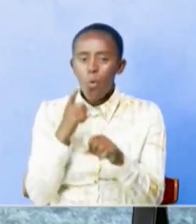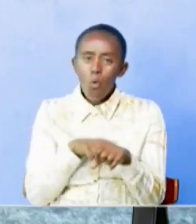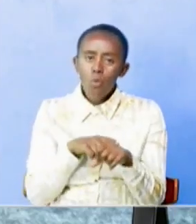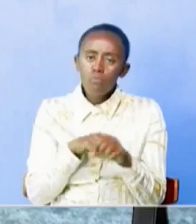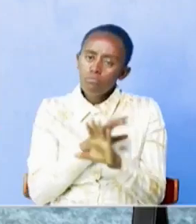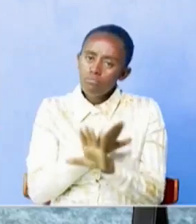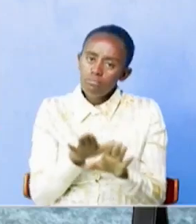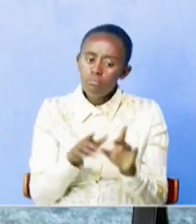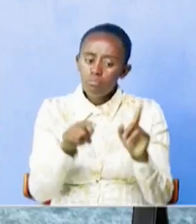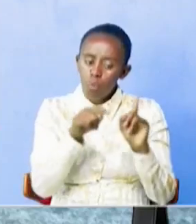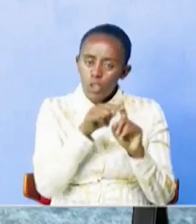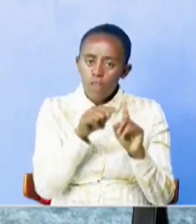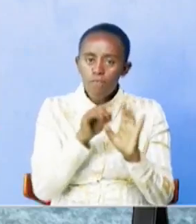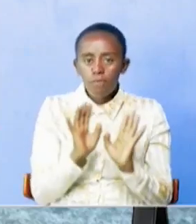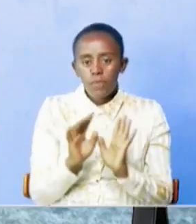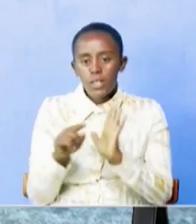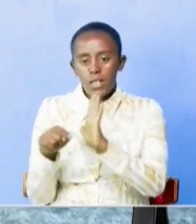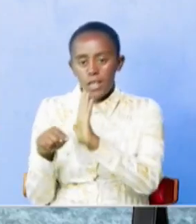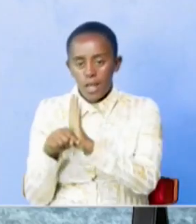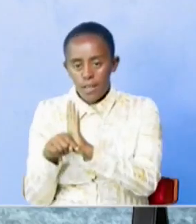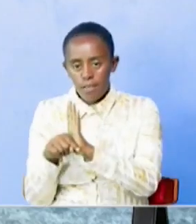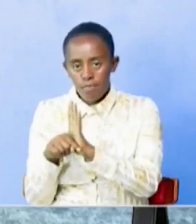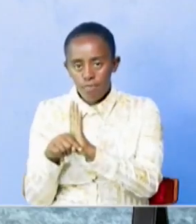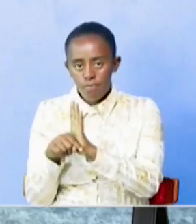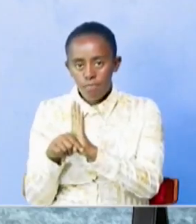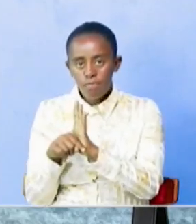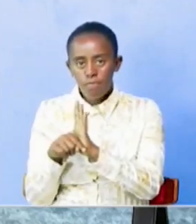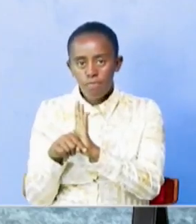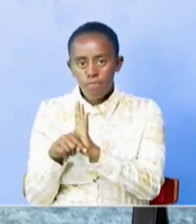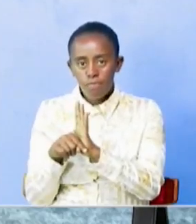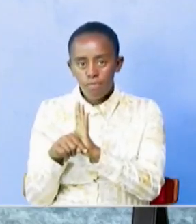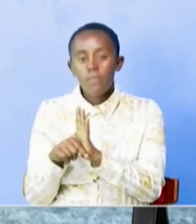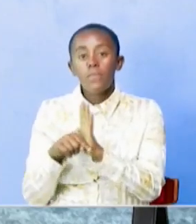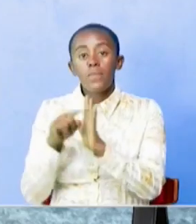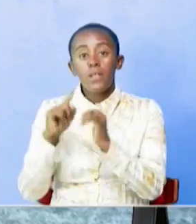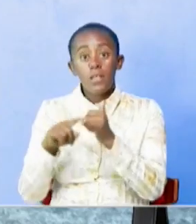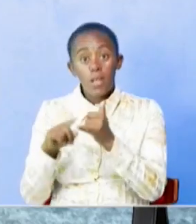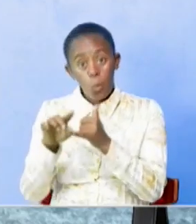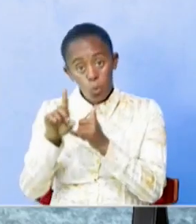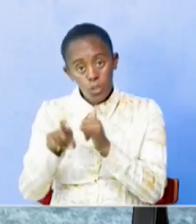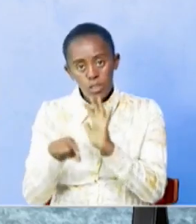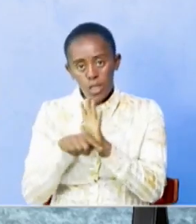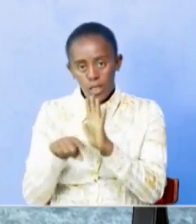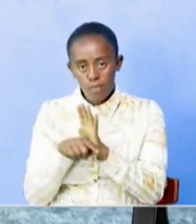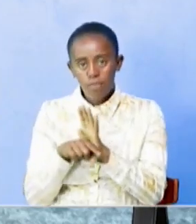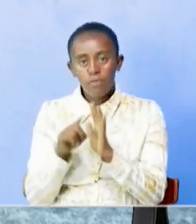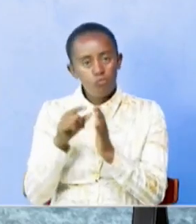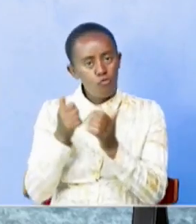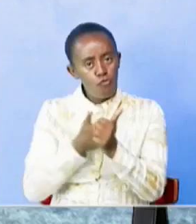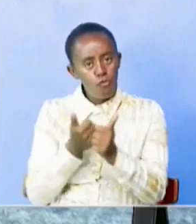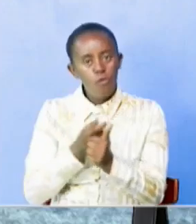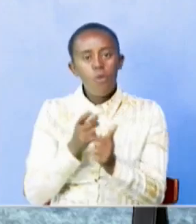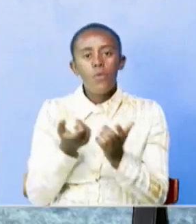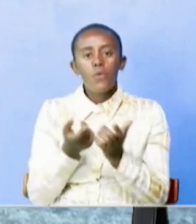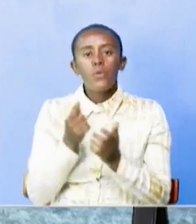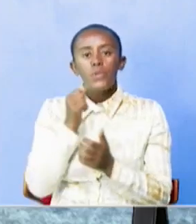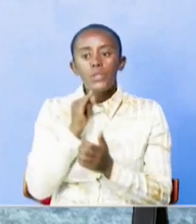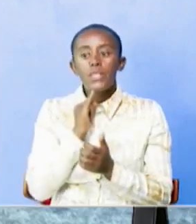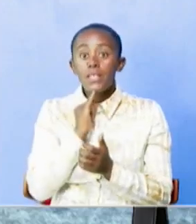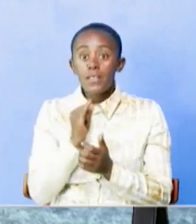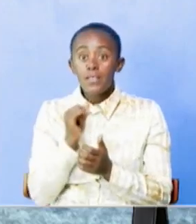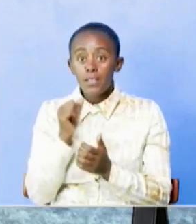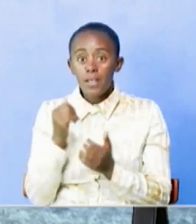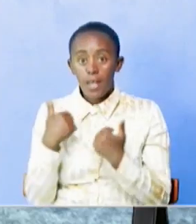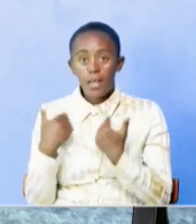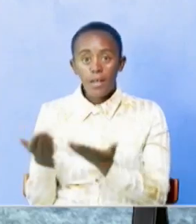this rule. If it's positive, the first one is positive, the statement. The tag question is negative. So she is here. Isn't